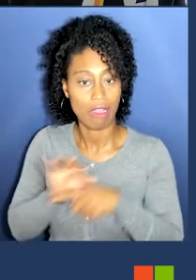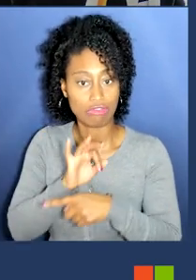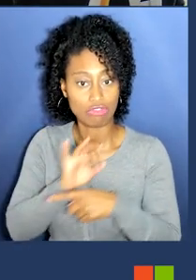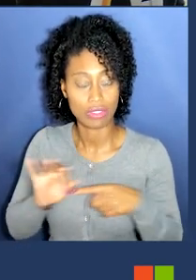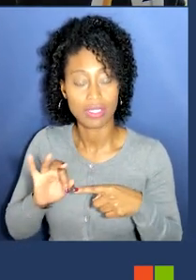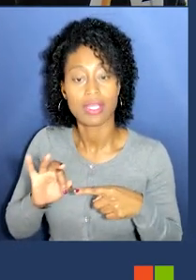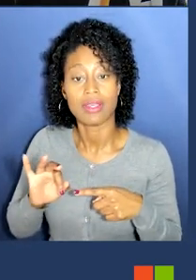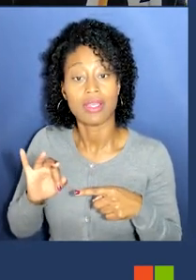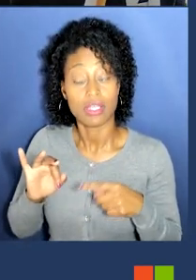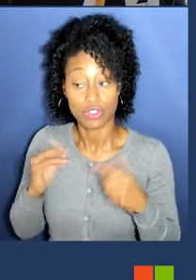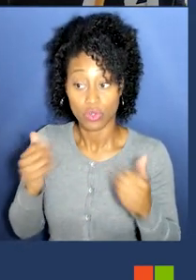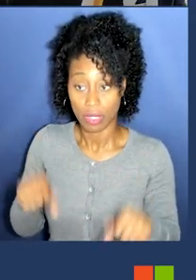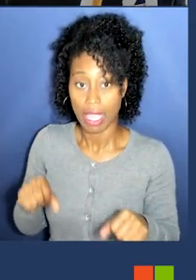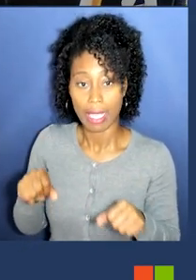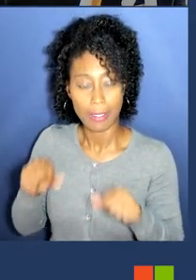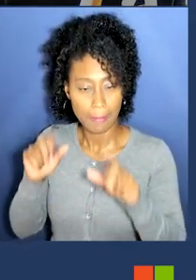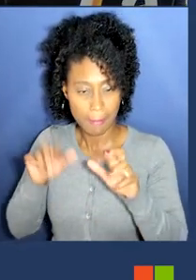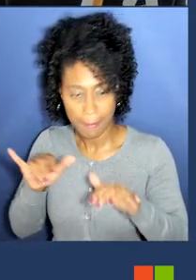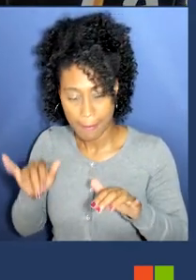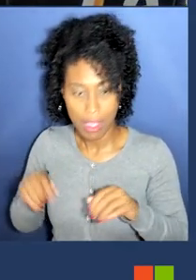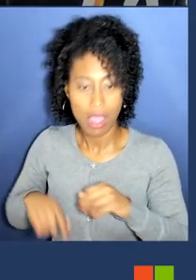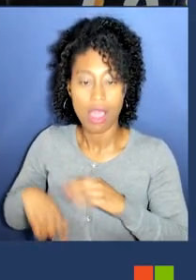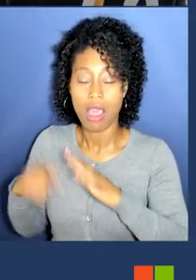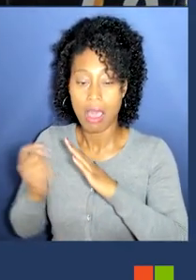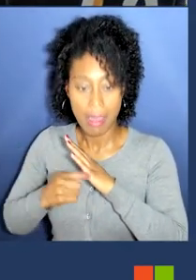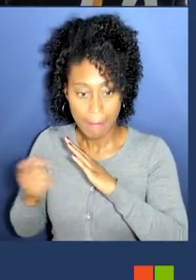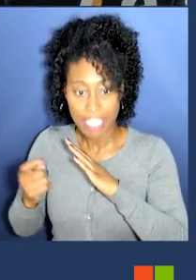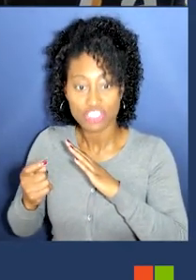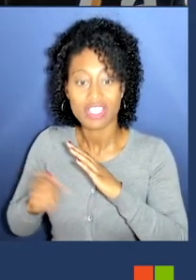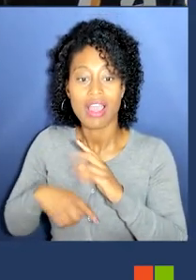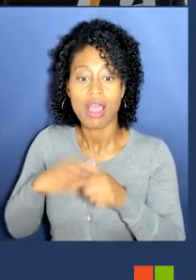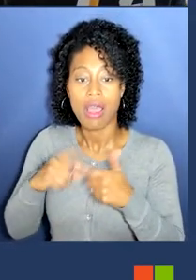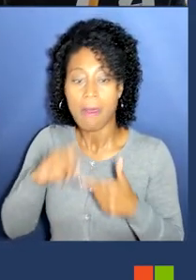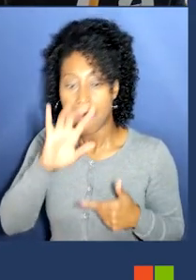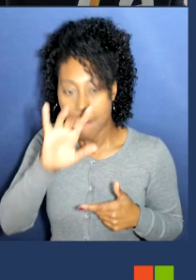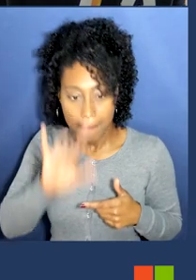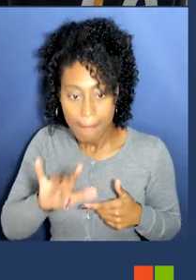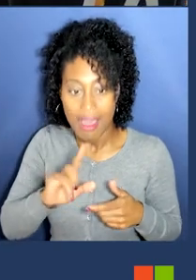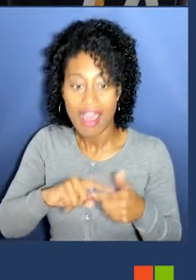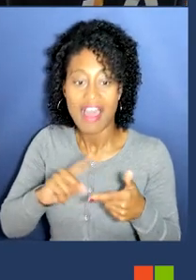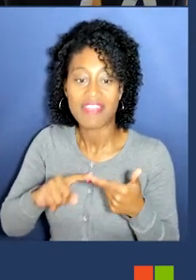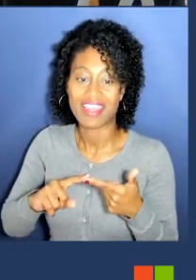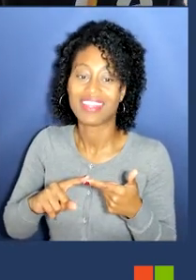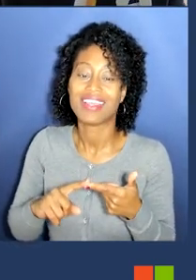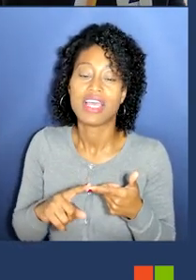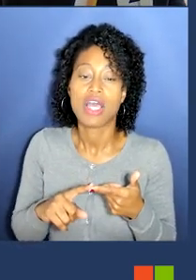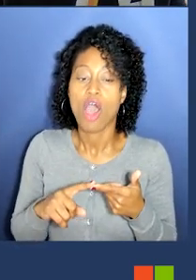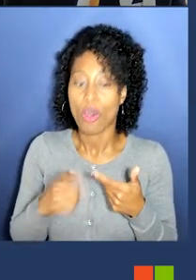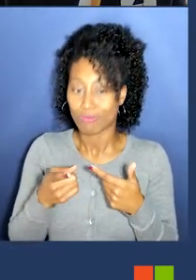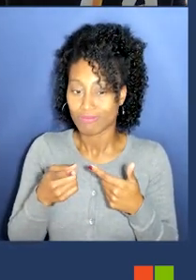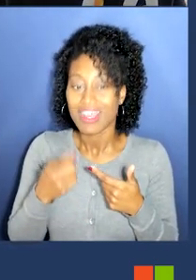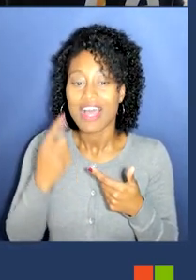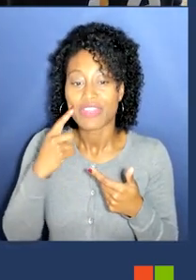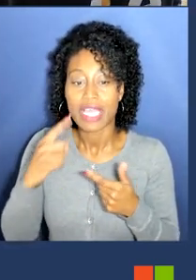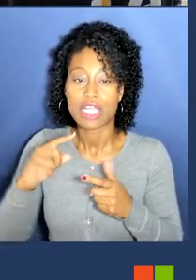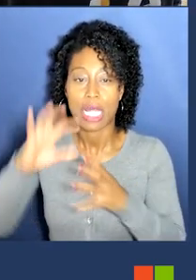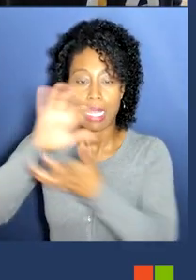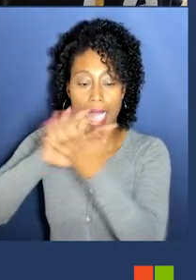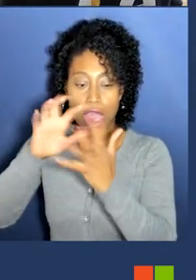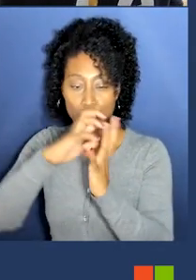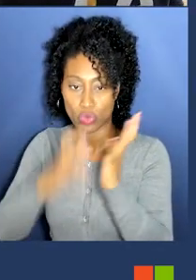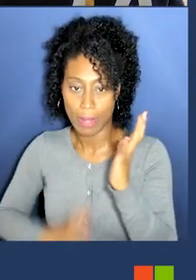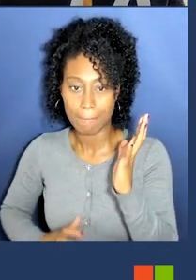in your title, you go to automation and then cloud script. I've already created this, but I'll show you the experience. Register